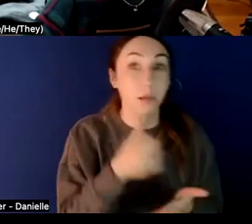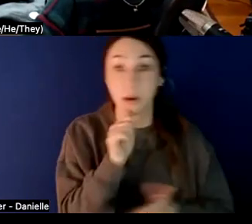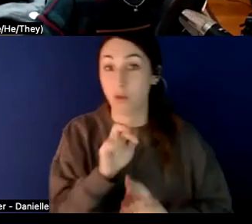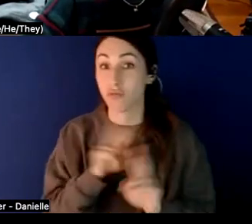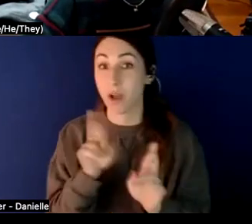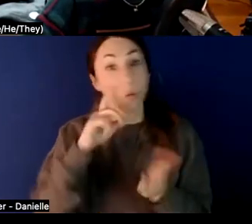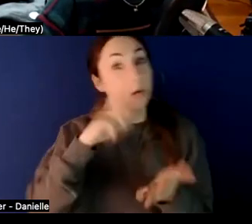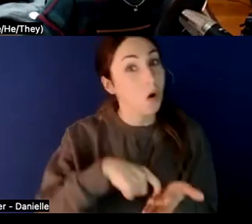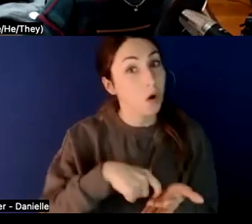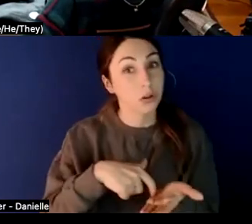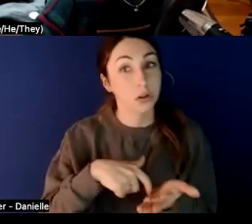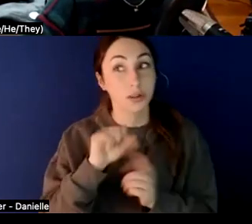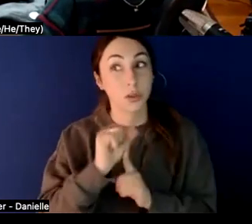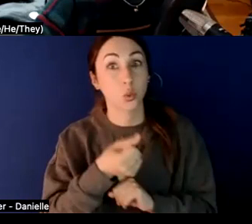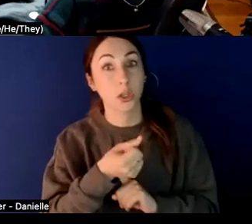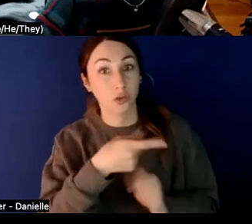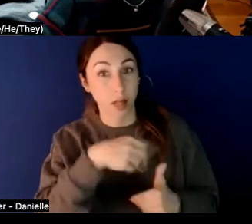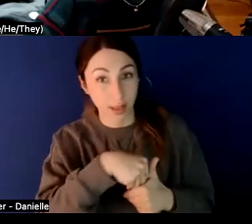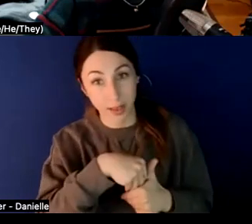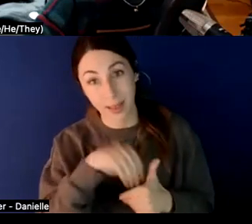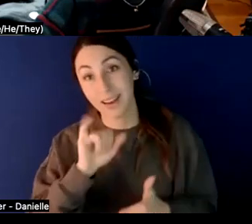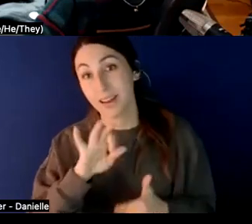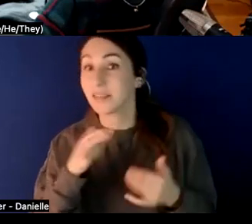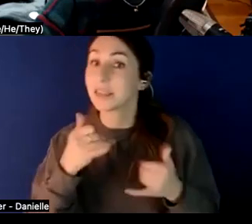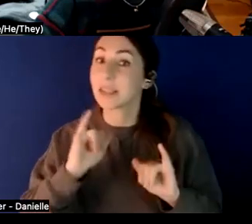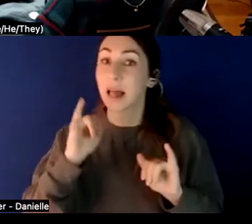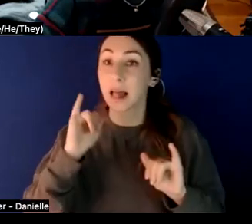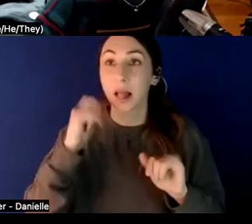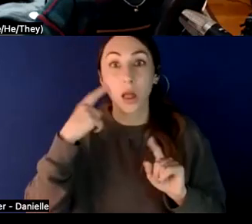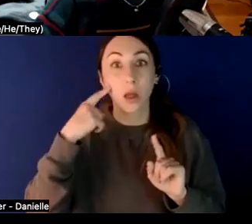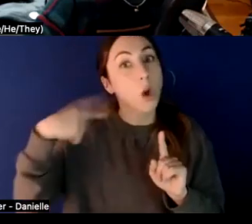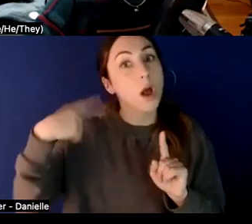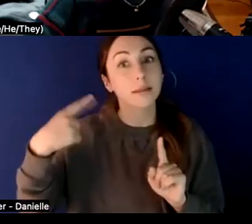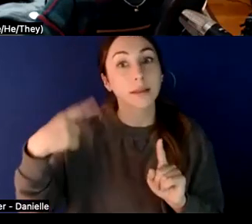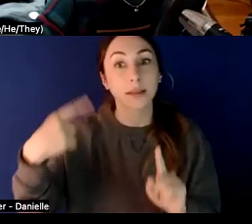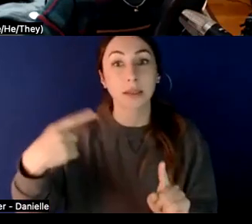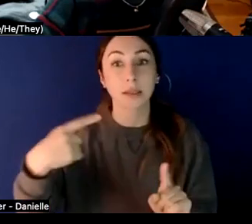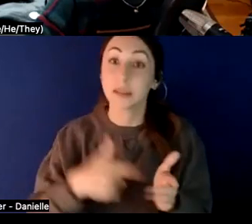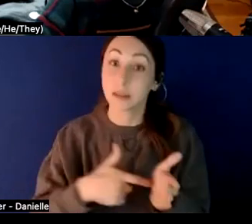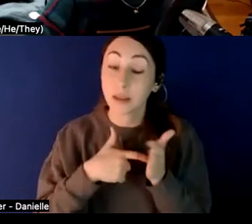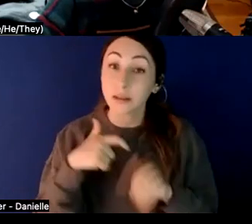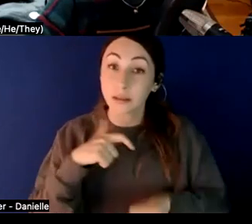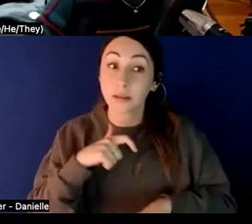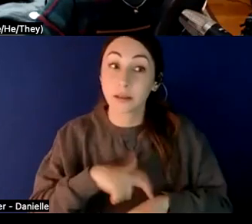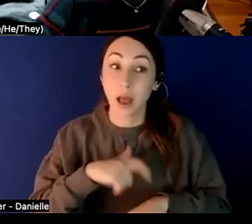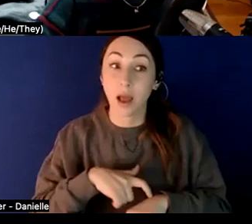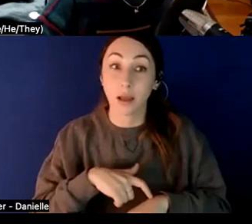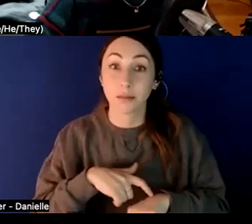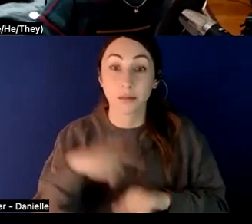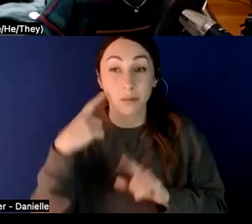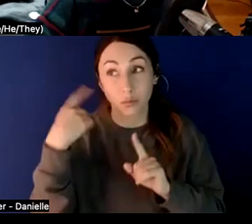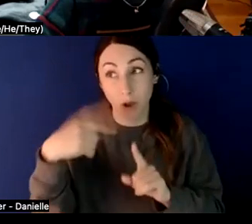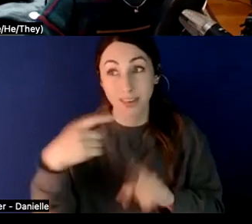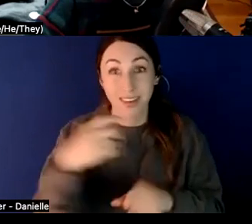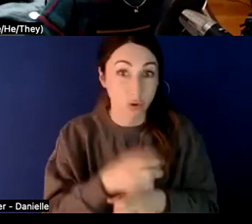the situation they're in, if they're still processing, it takes a lot of time to process a lot of hard things. And